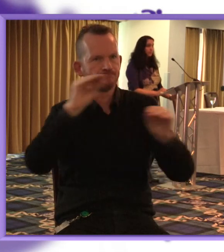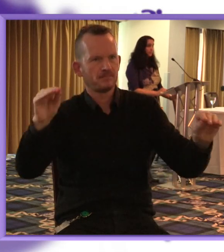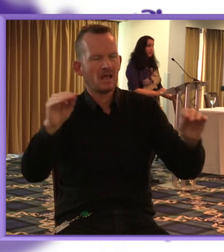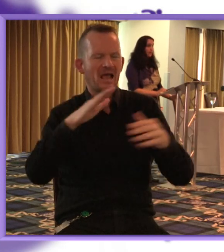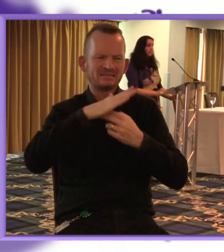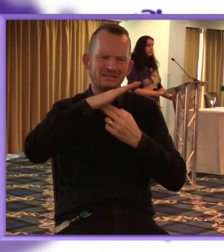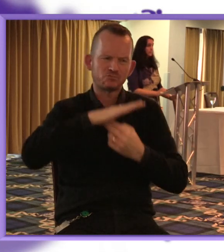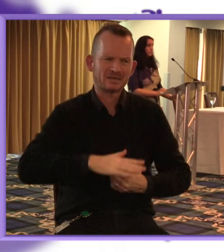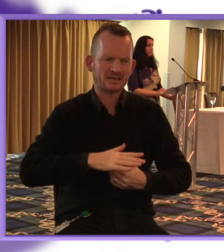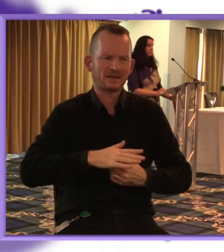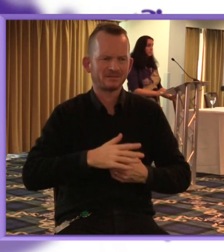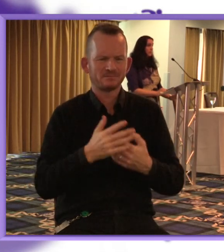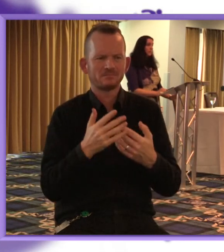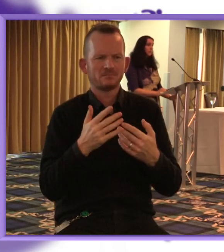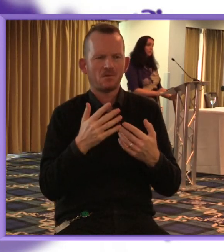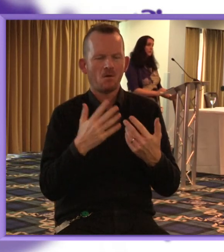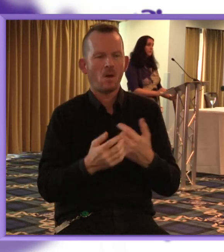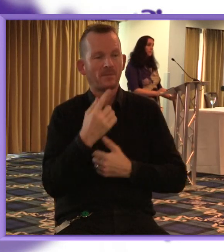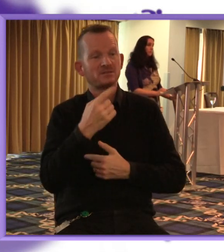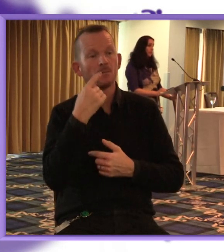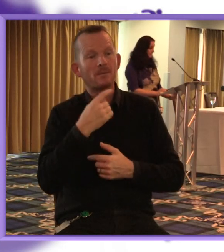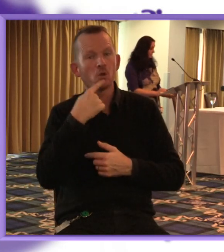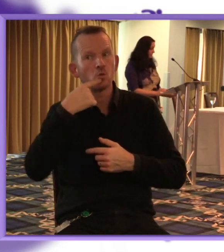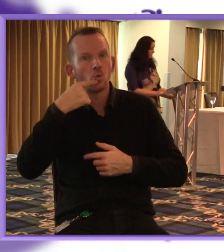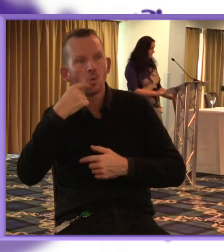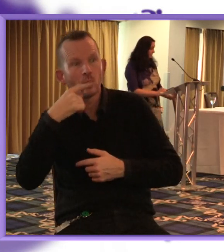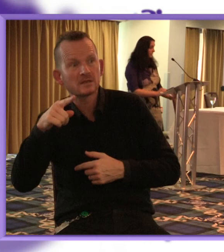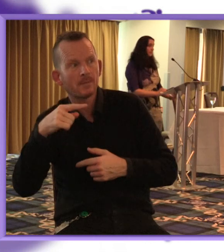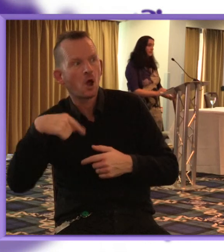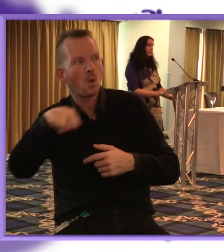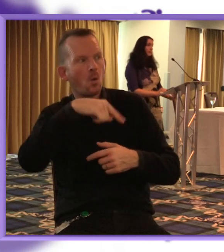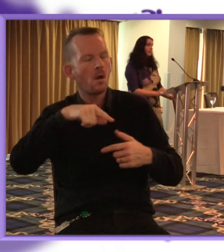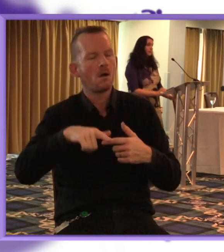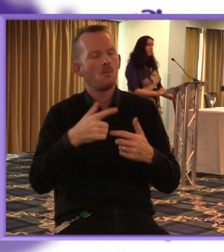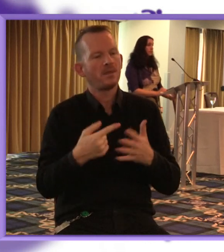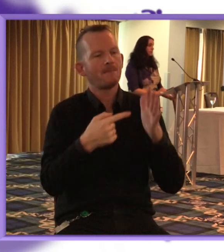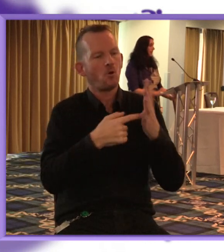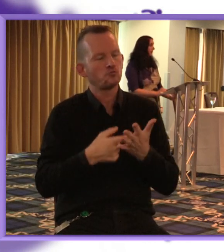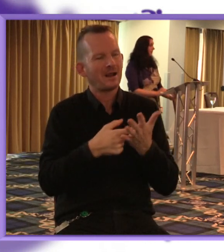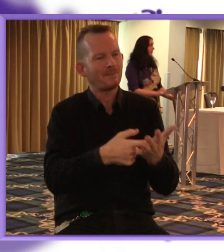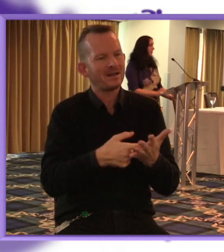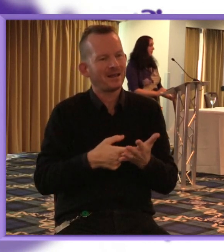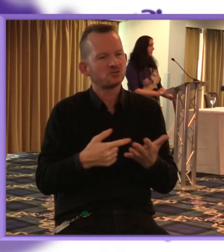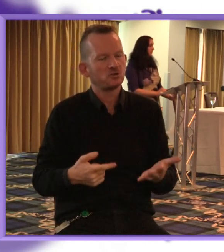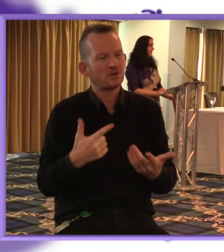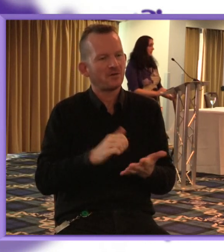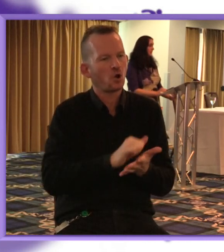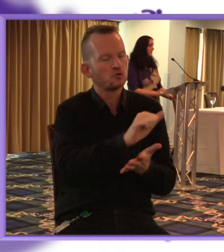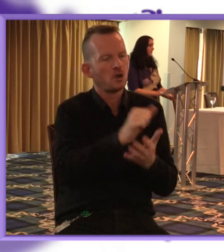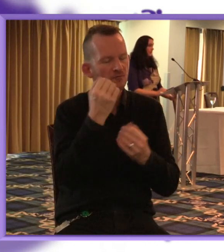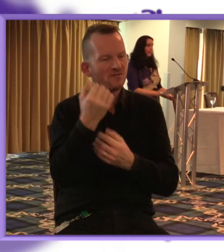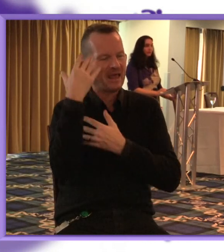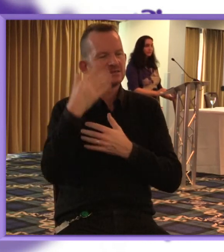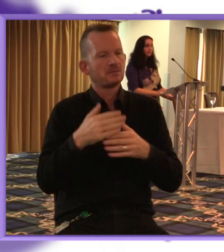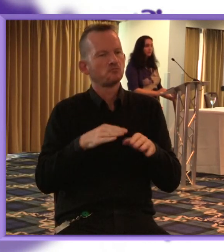depressing picture of what happens to people who whistleblow. But one of the important recommendations is actually thinking that we should have a culture of reflective